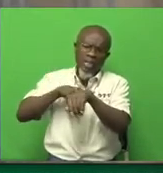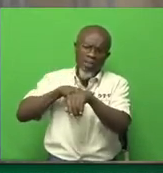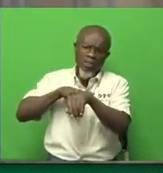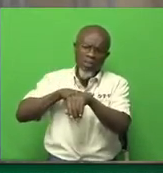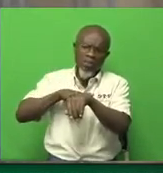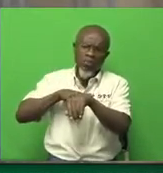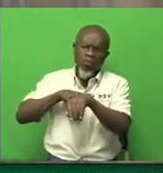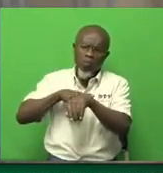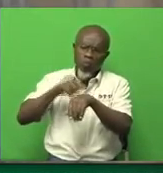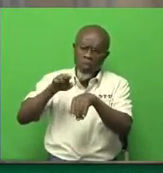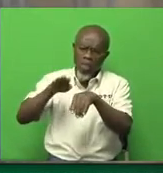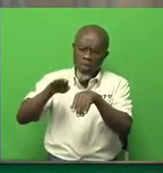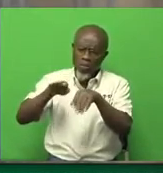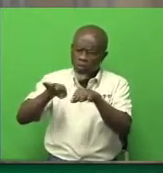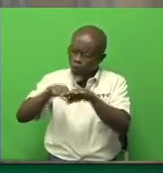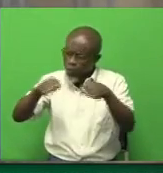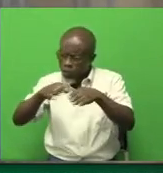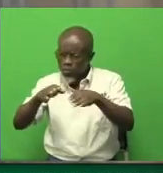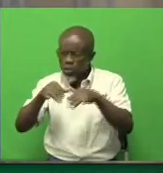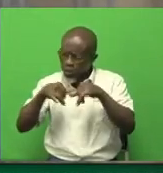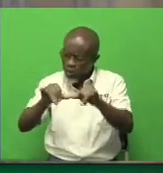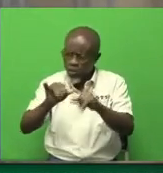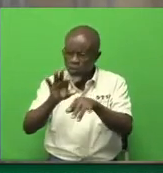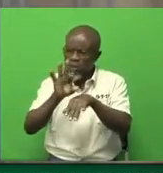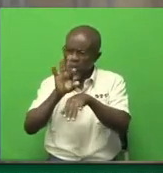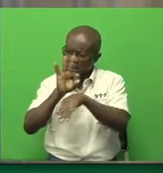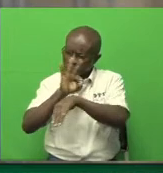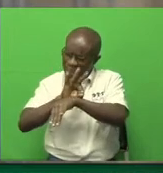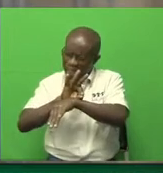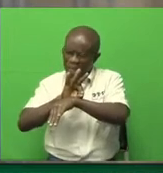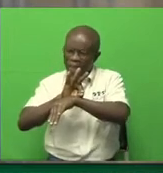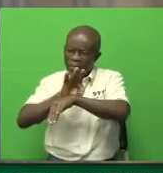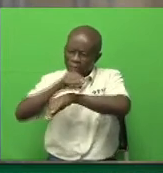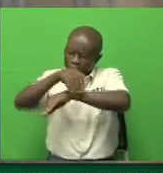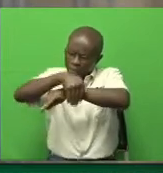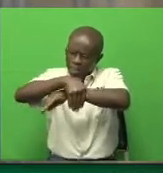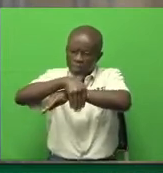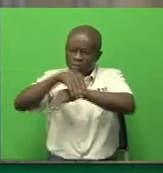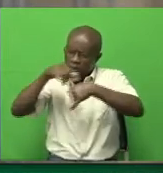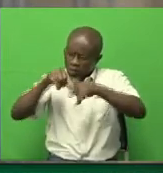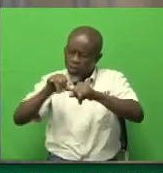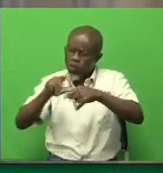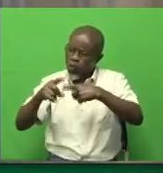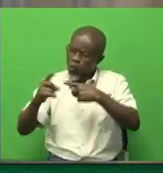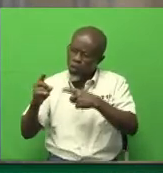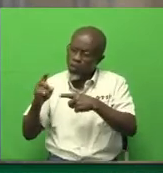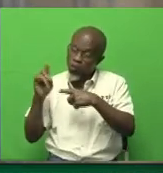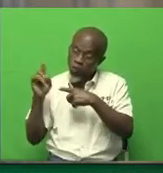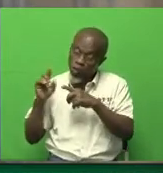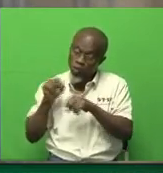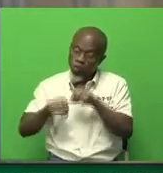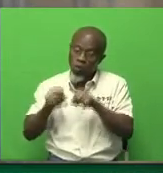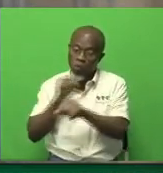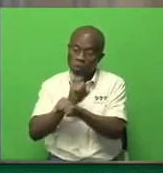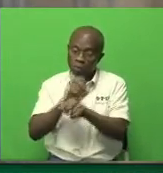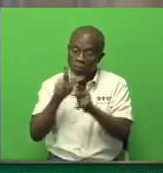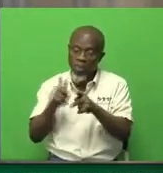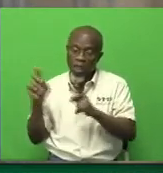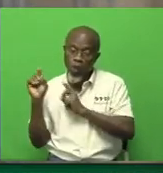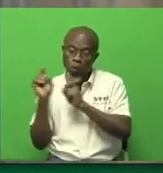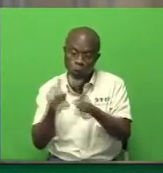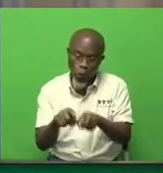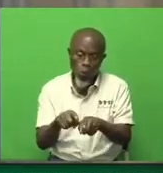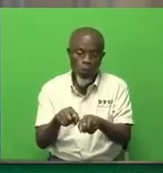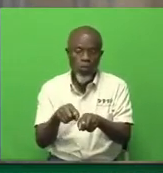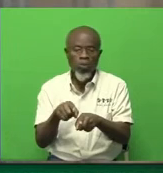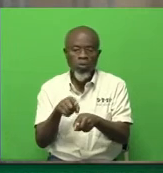to 9 pm in order to give working people the opportunity to come there after work for health care you roll that back down to 4